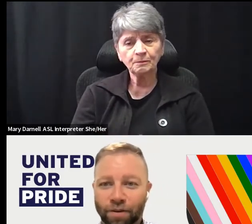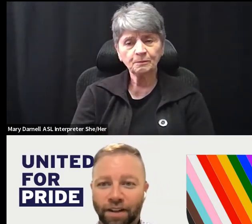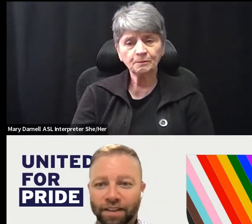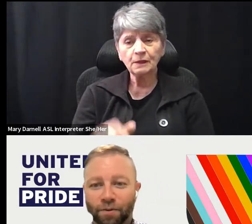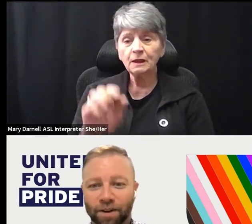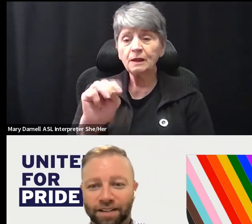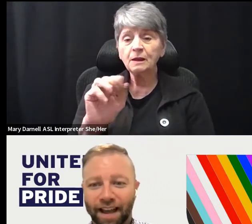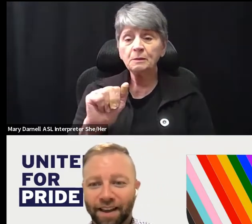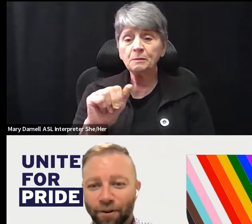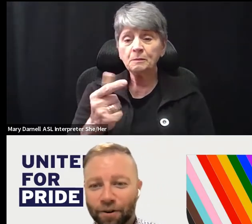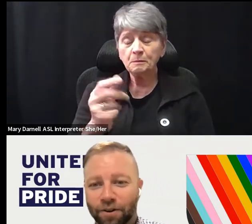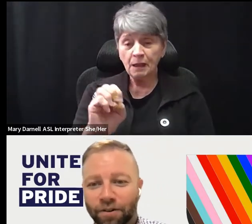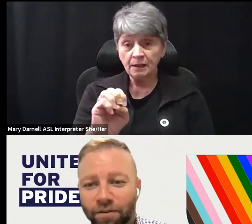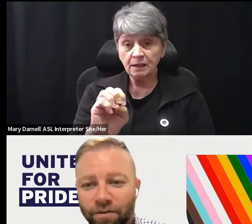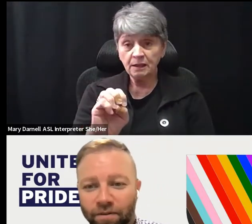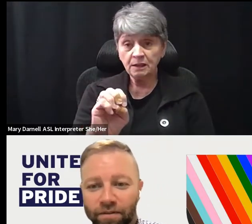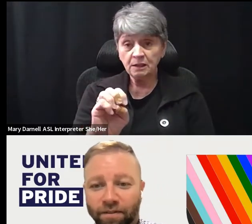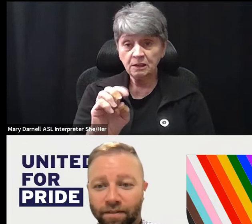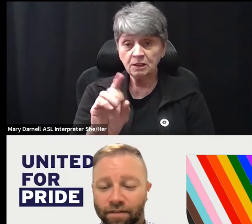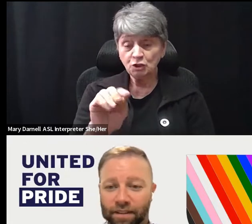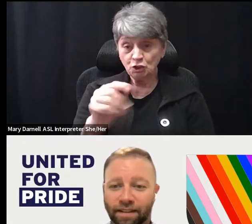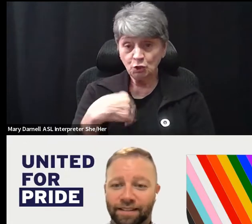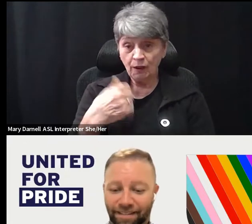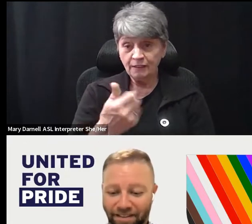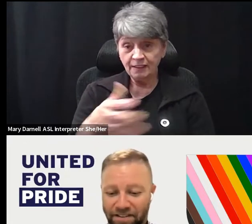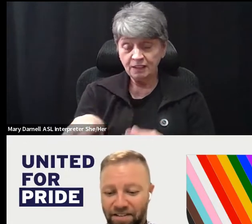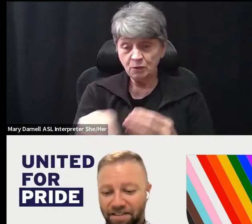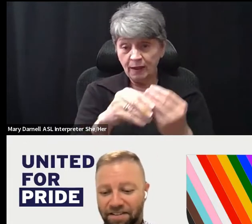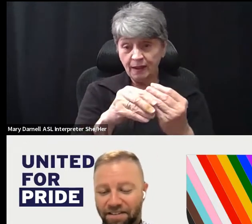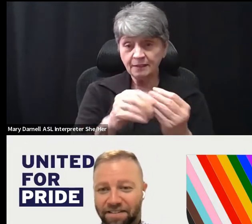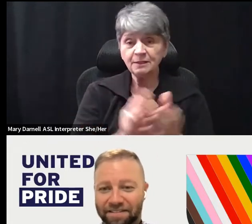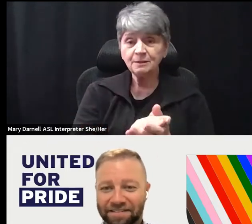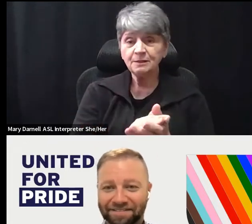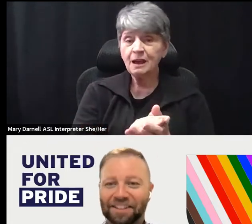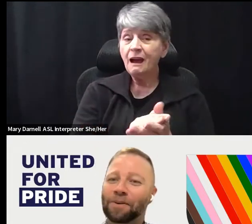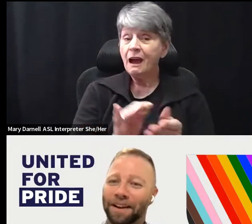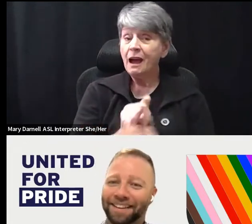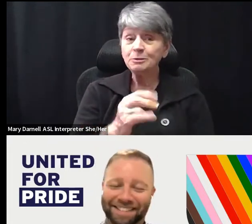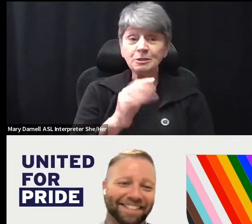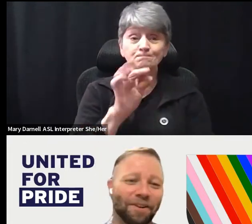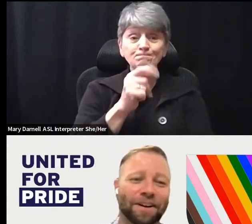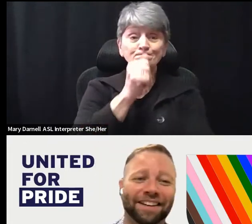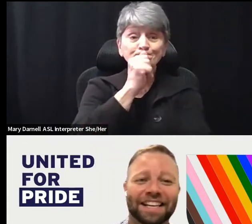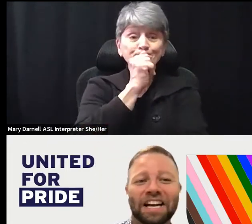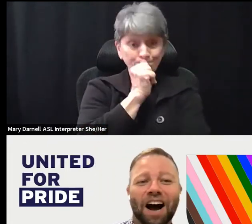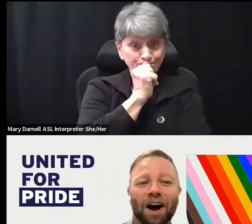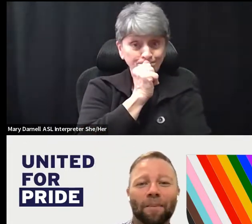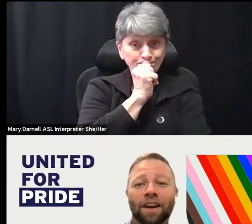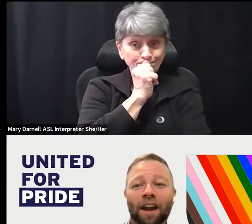Maggie, did you have anything you wanted to add, or? Well, after that second part, I'm going to keep my mouth shut. All right. All